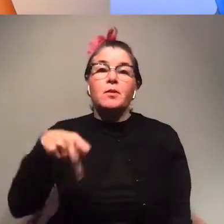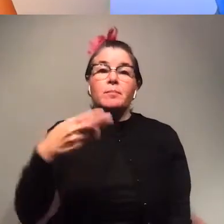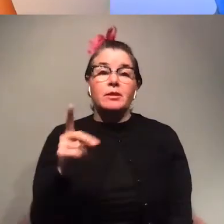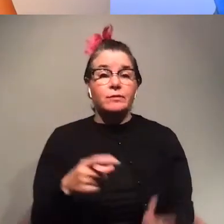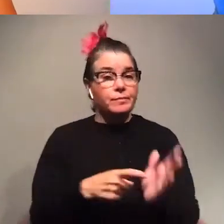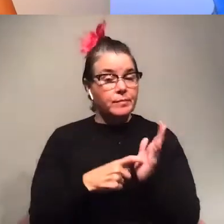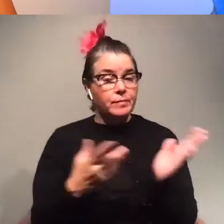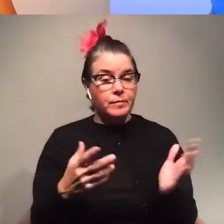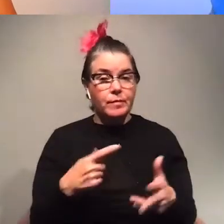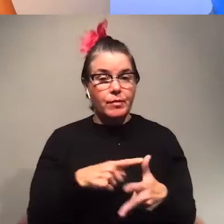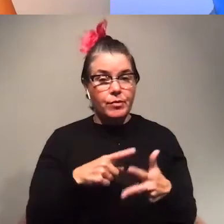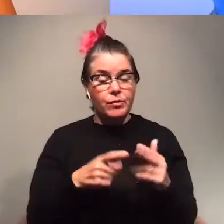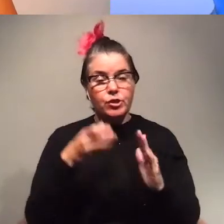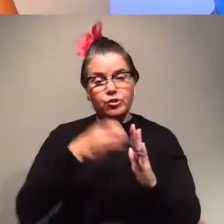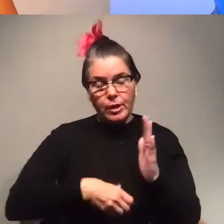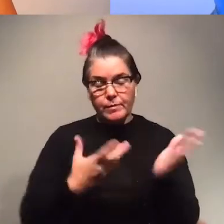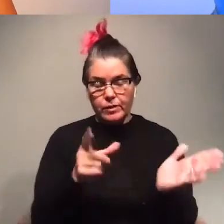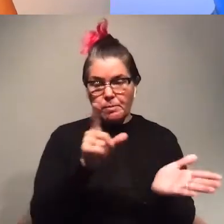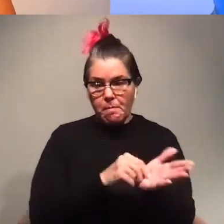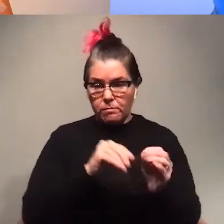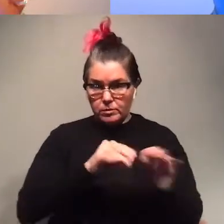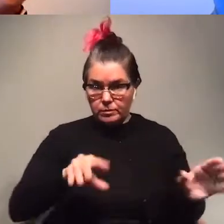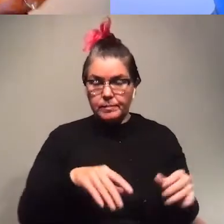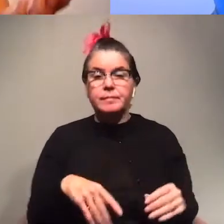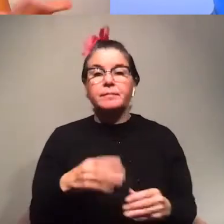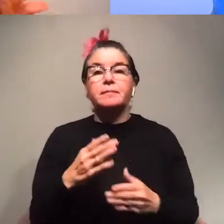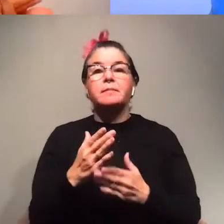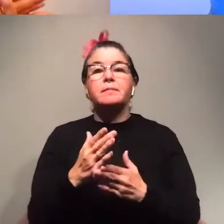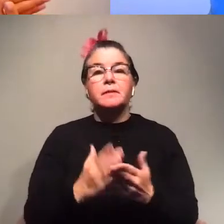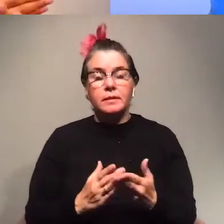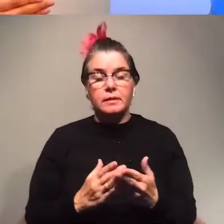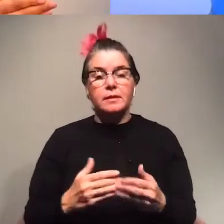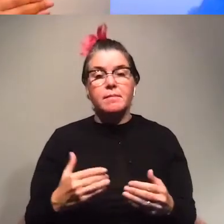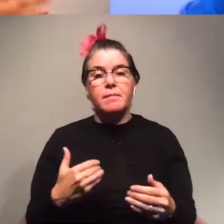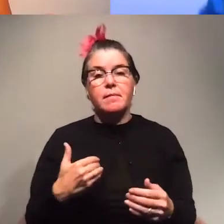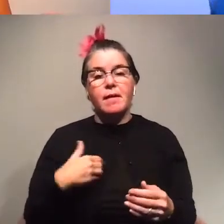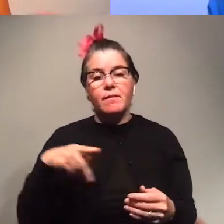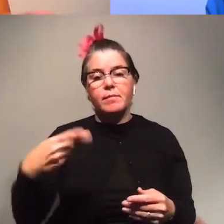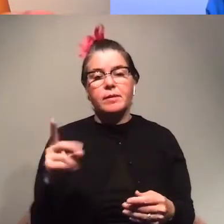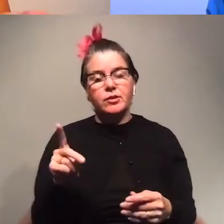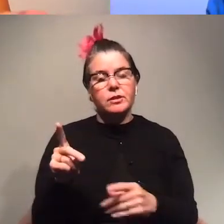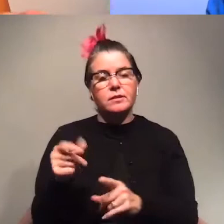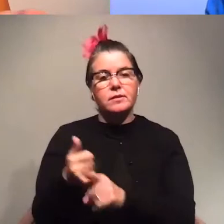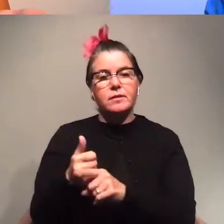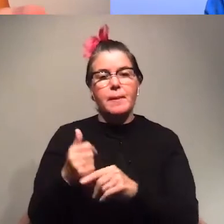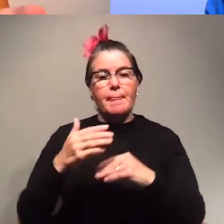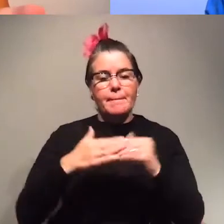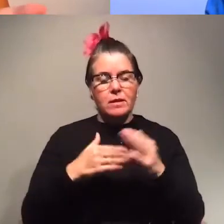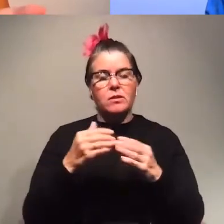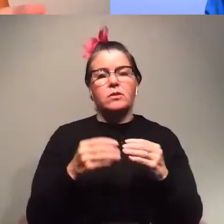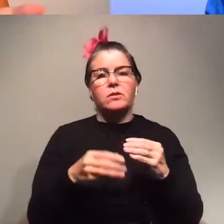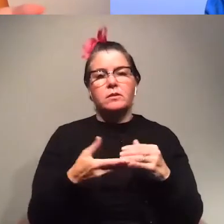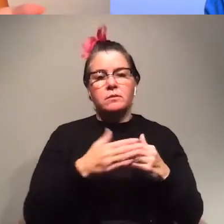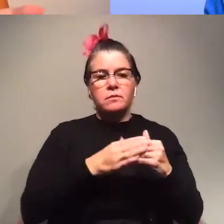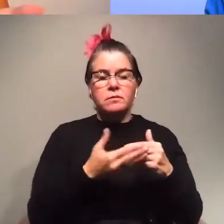to have 3 chapters that you publish. Some people have a PhD where they just build on to